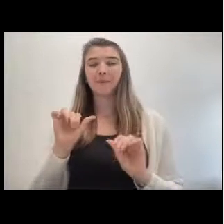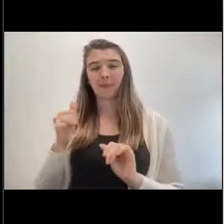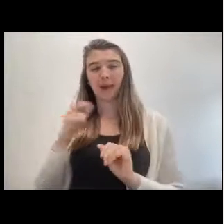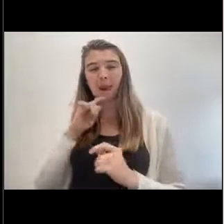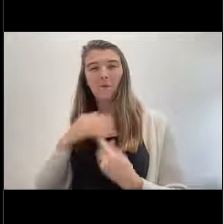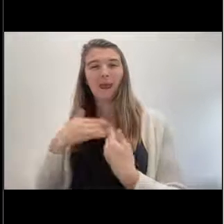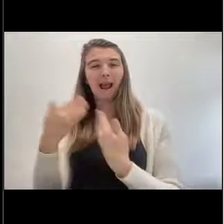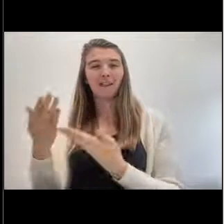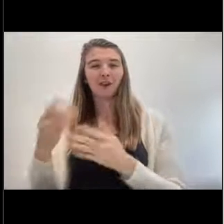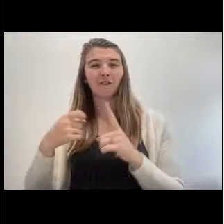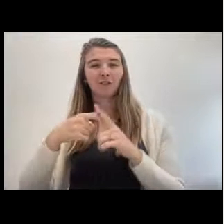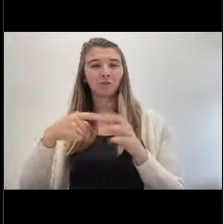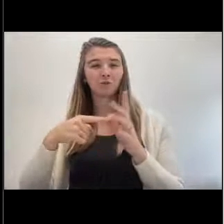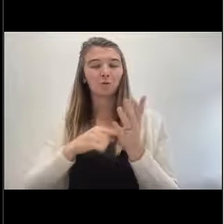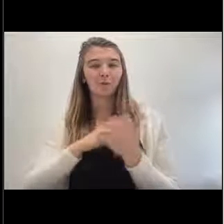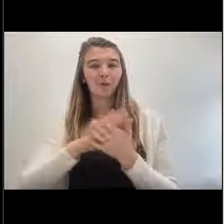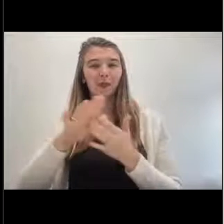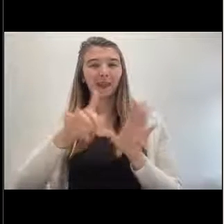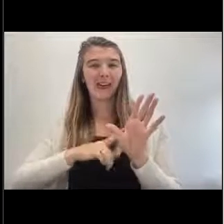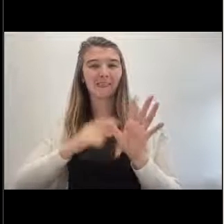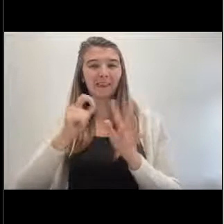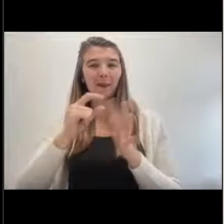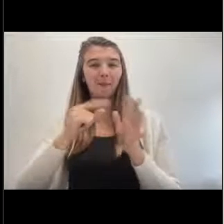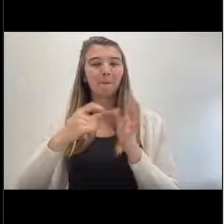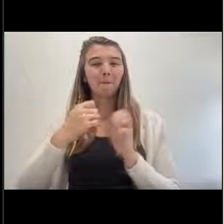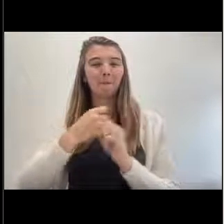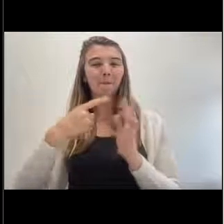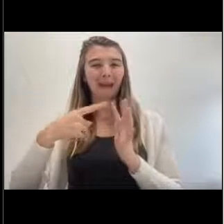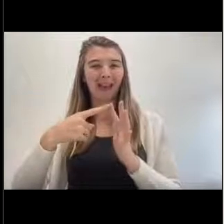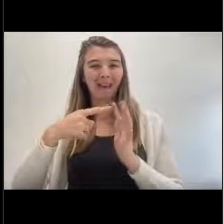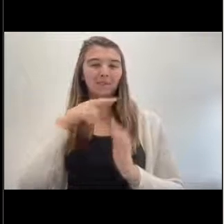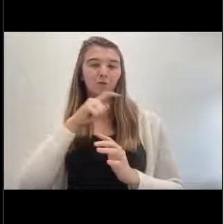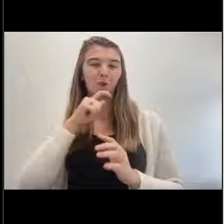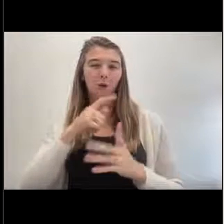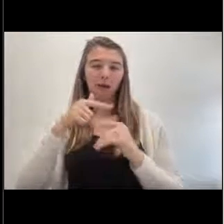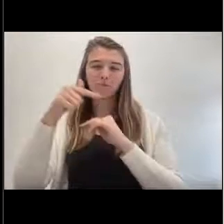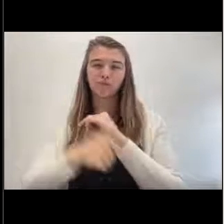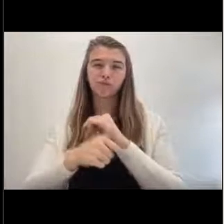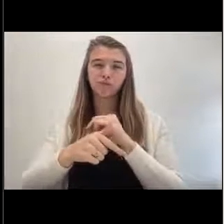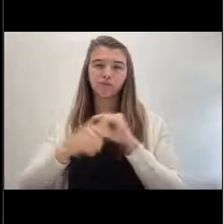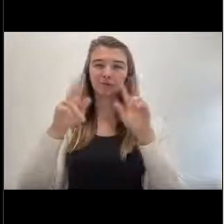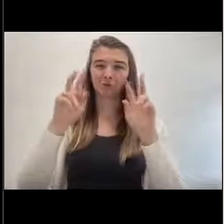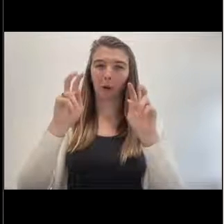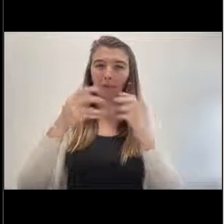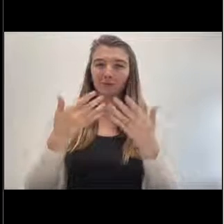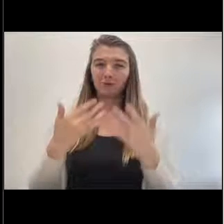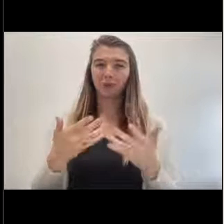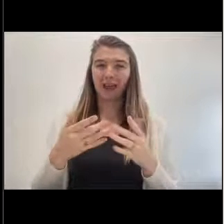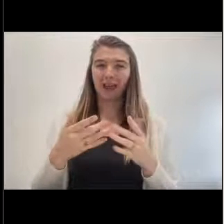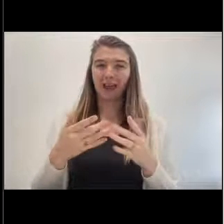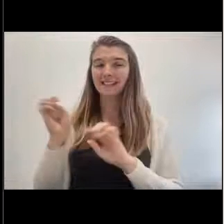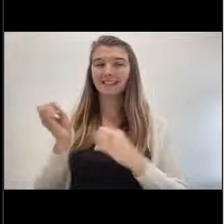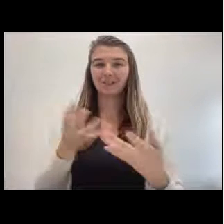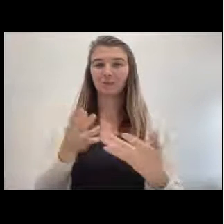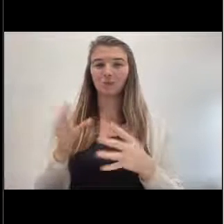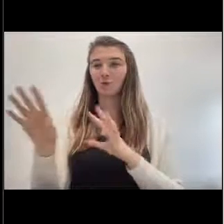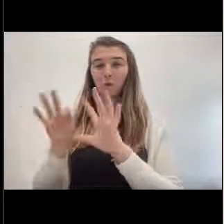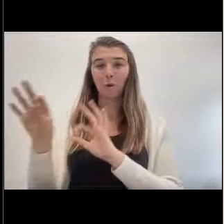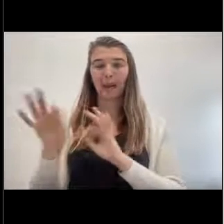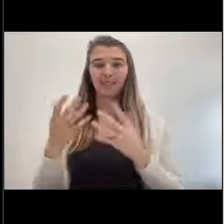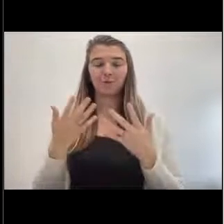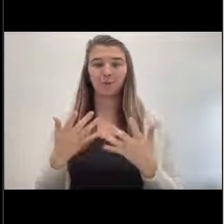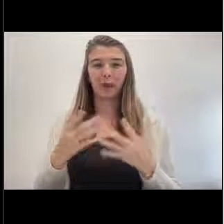team. She's going to take you through our topic for today and introduce our guest who we are delighted to have with us. Before I go any